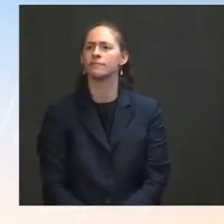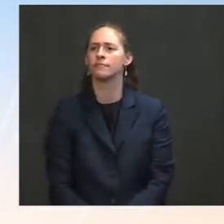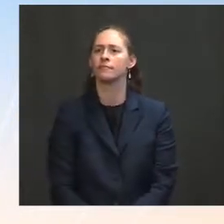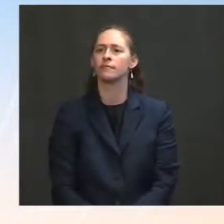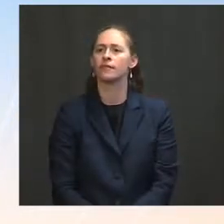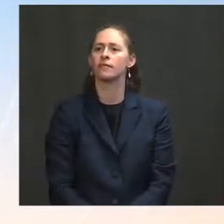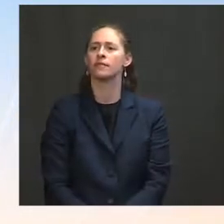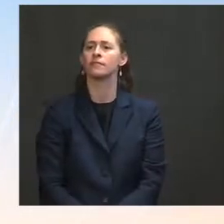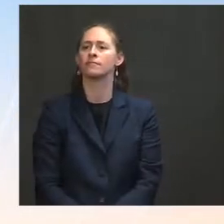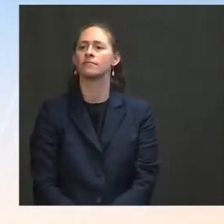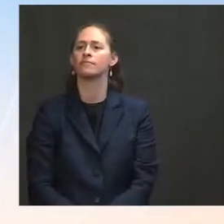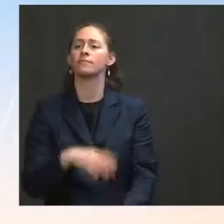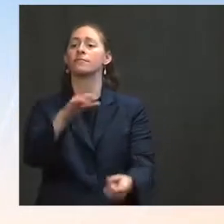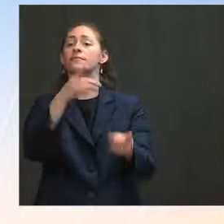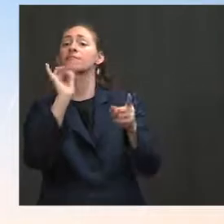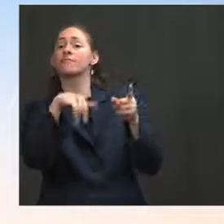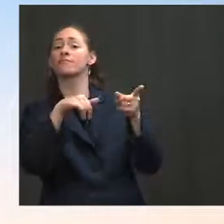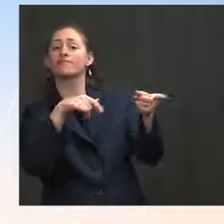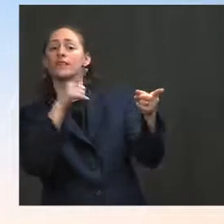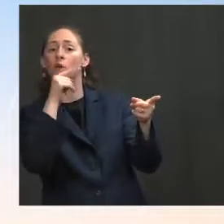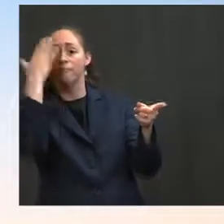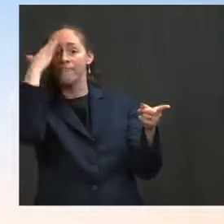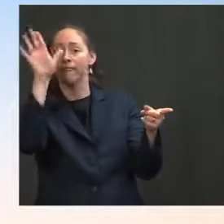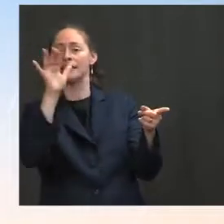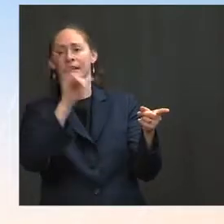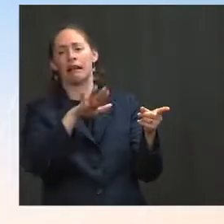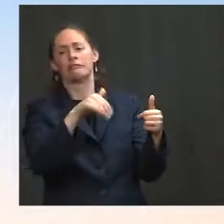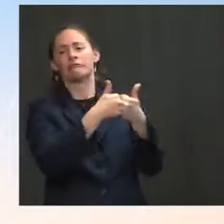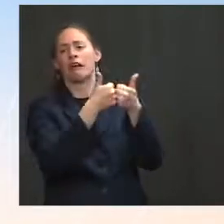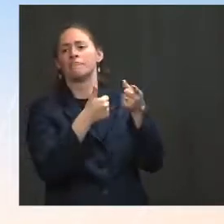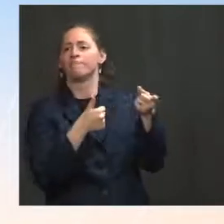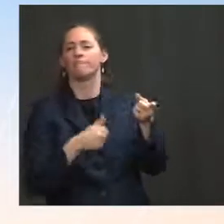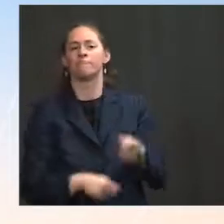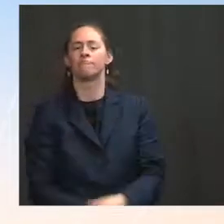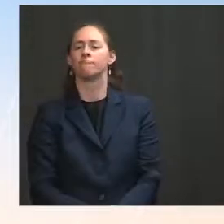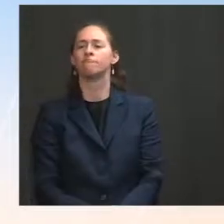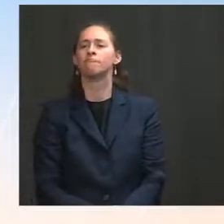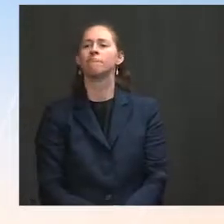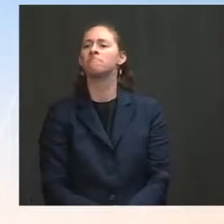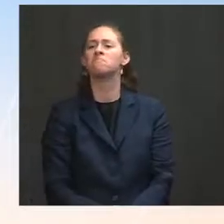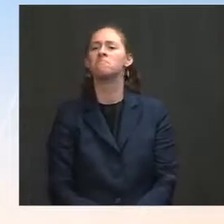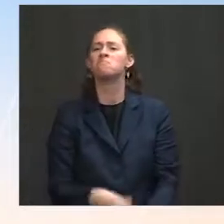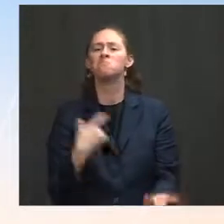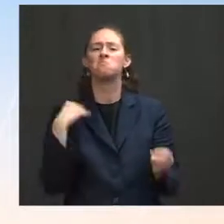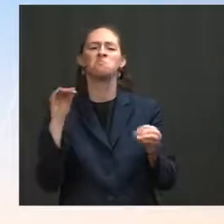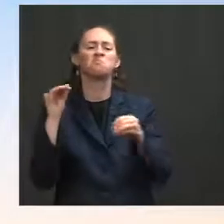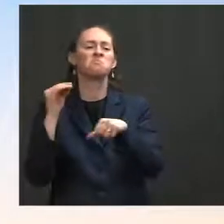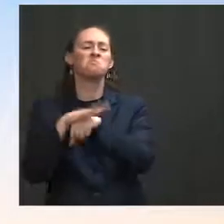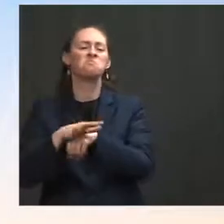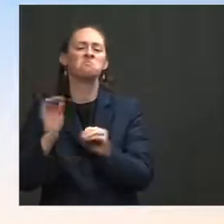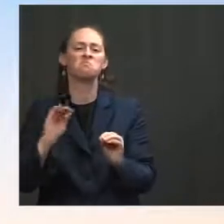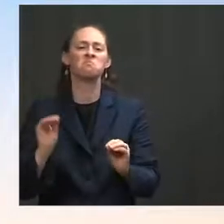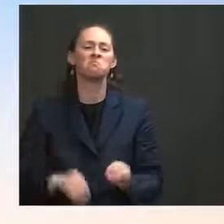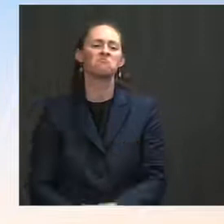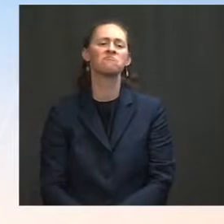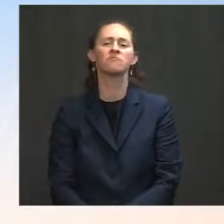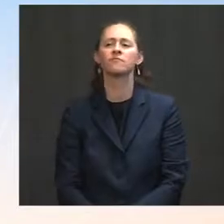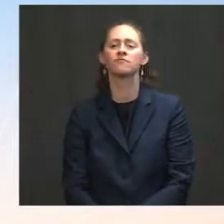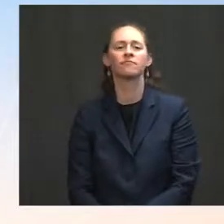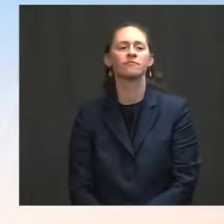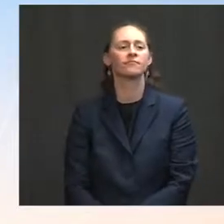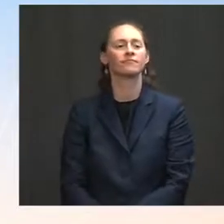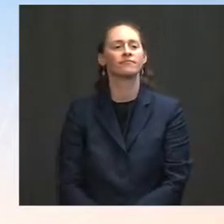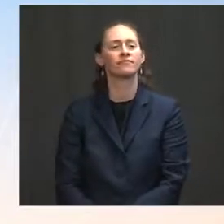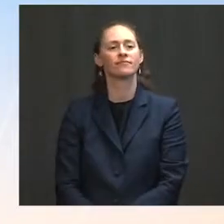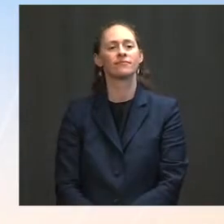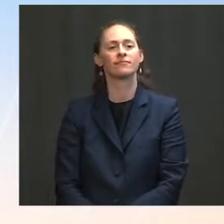have influence. So that's a protection. Go ahead. Thanks, Jen. On this call this morning with the Russian president, did President Biden discuss